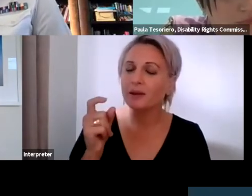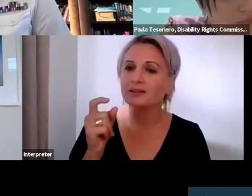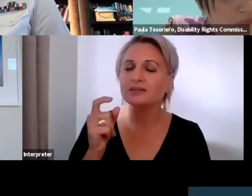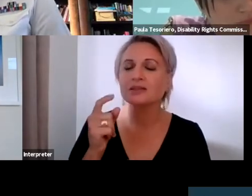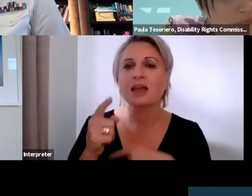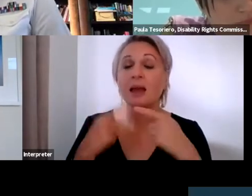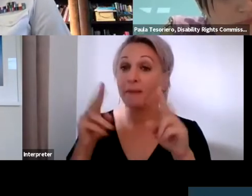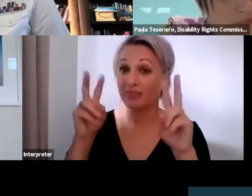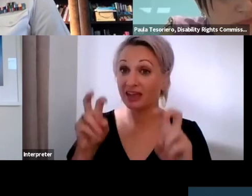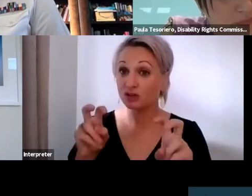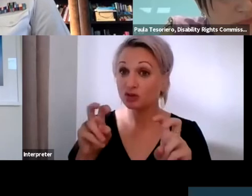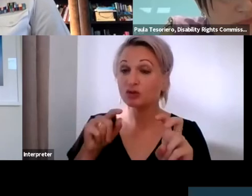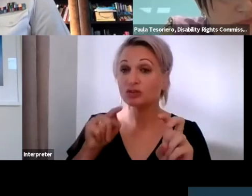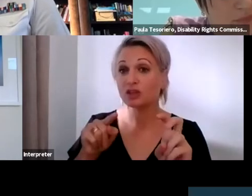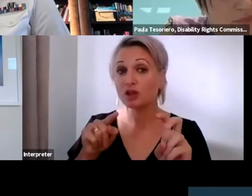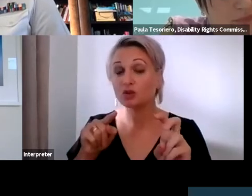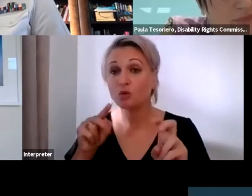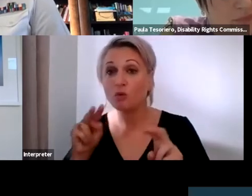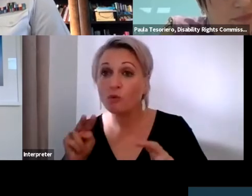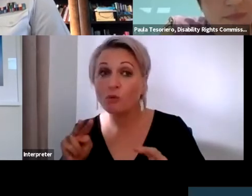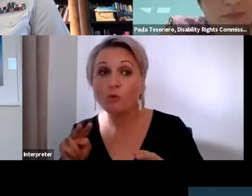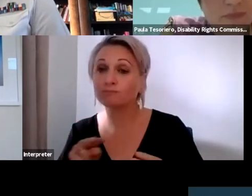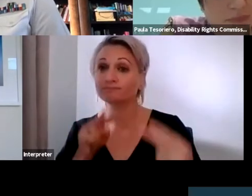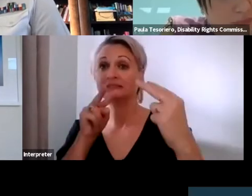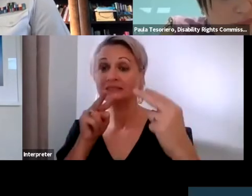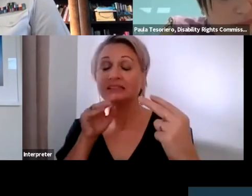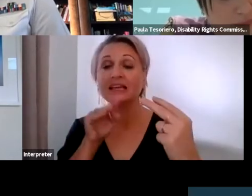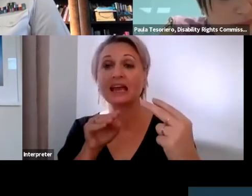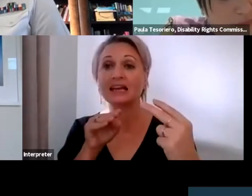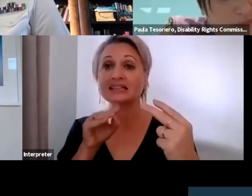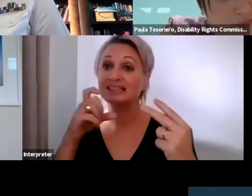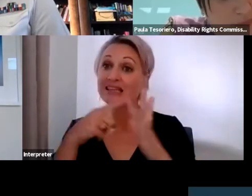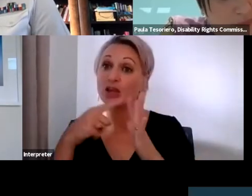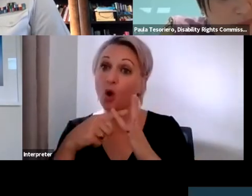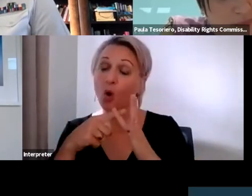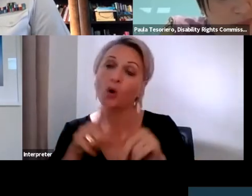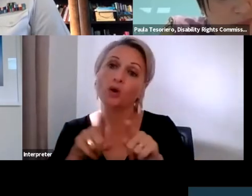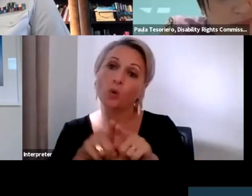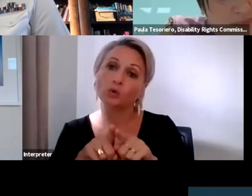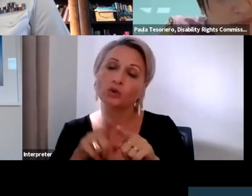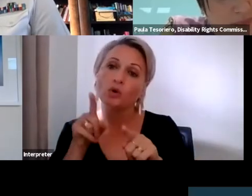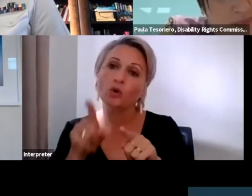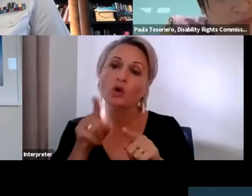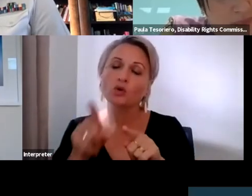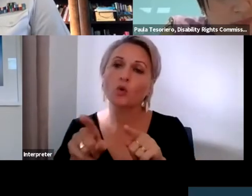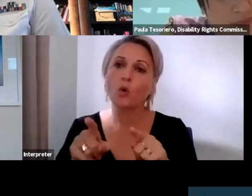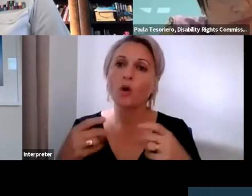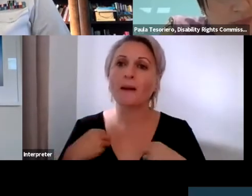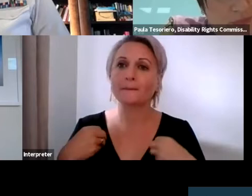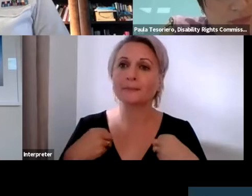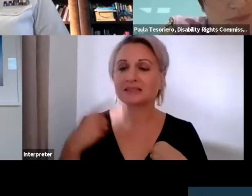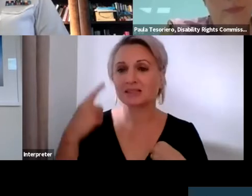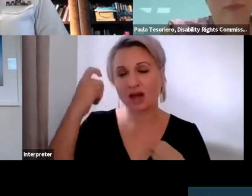the issues that you've been championing as the CEO at PwC and the business imperative for diversity in the